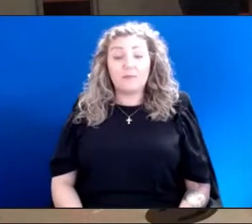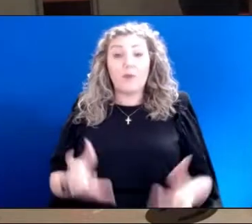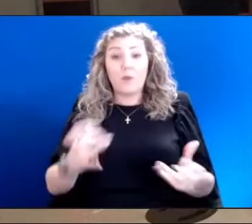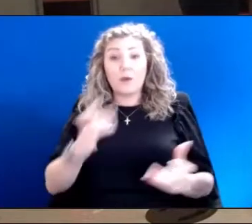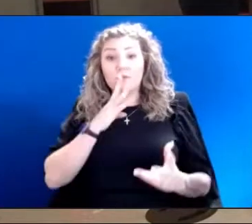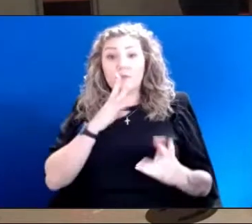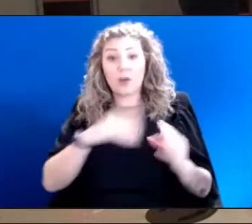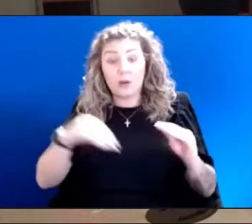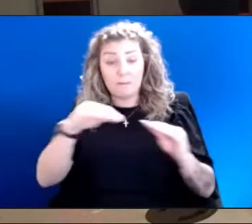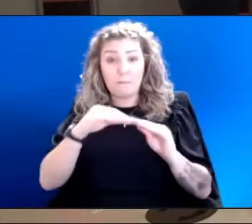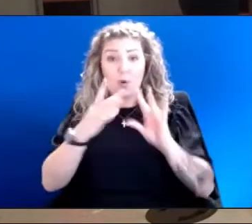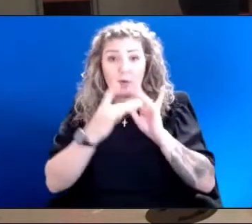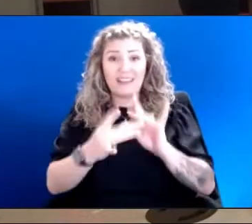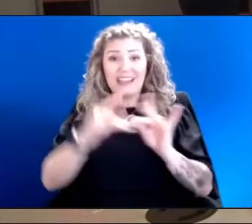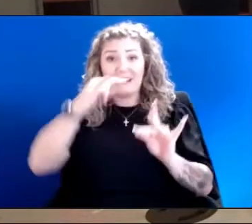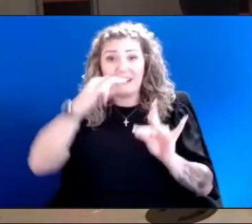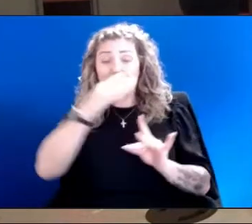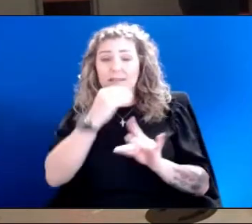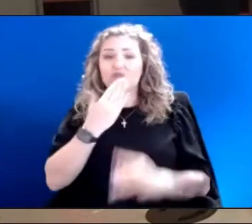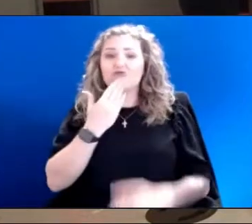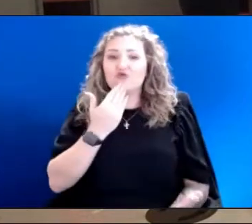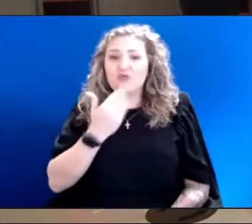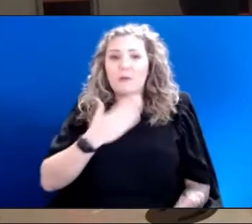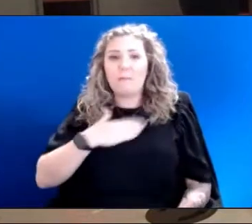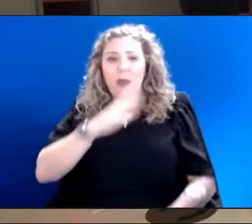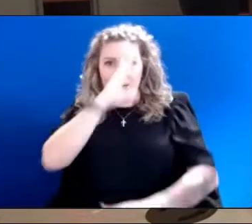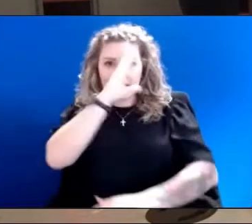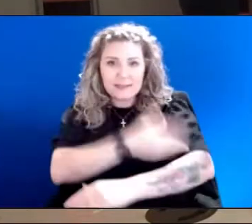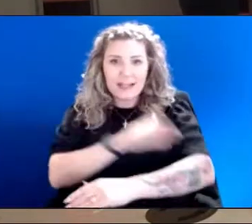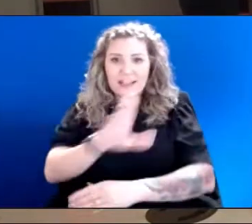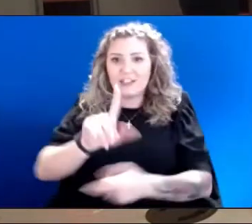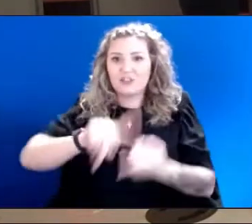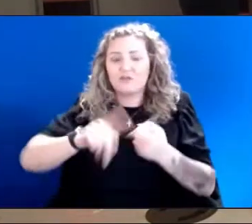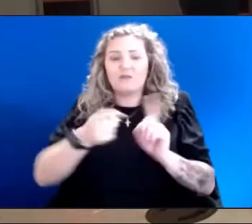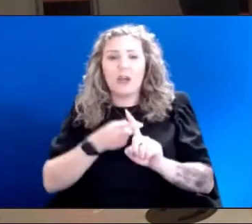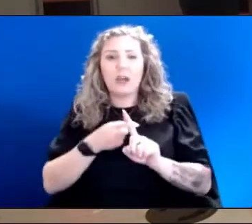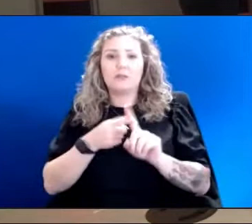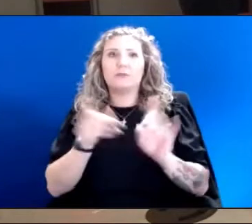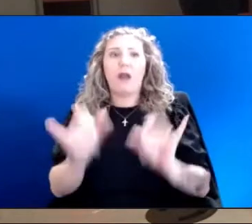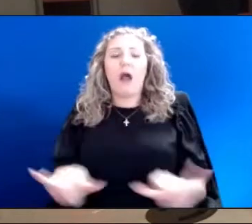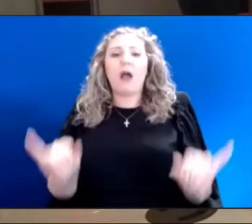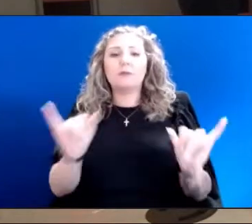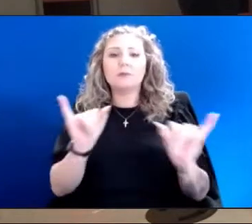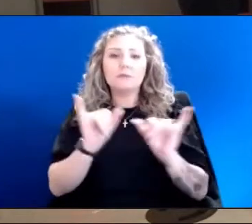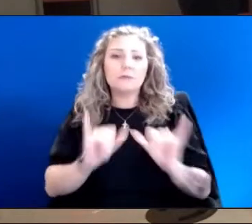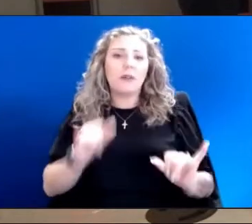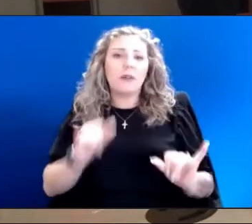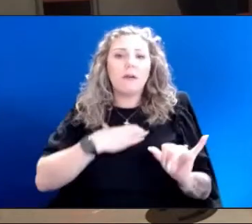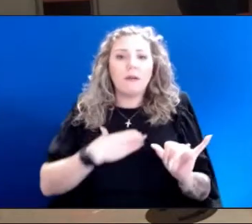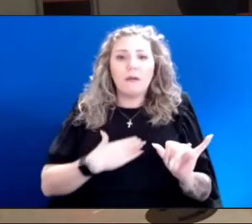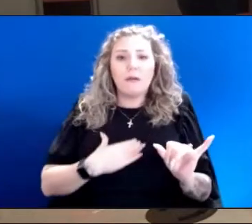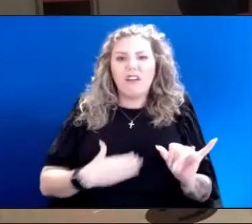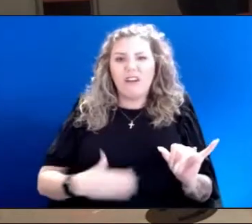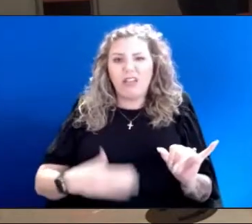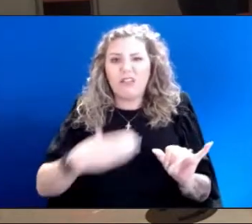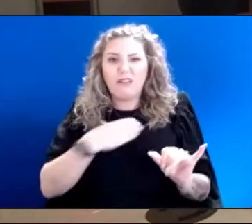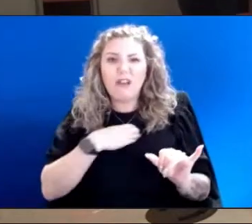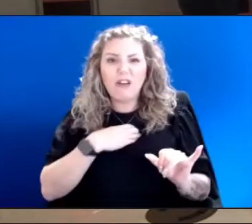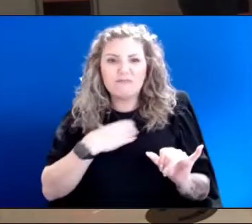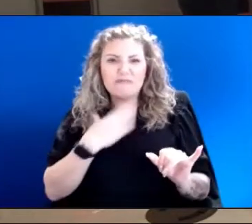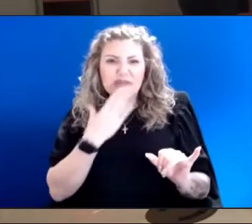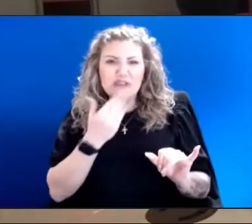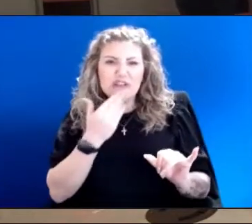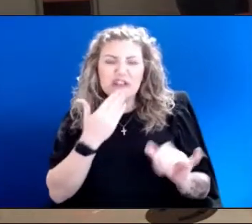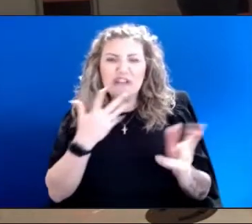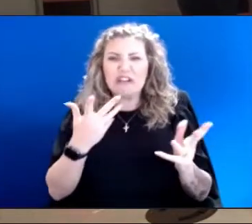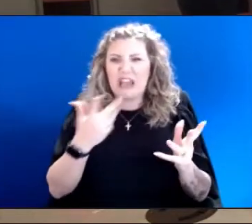about kids and sugar, because I know my son and his friends are constantly craving the grossest sugary treats, and I don't remember my friends